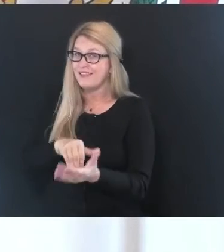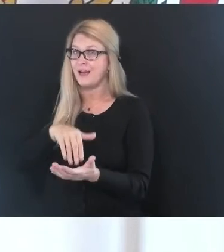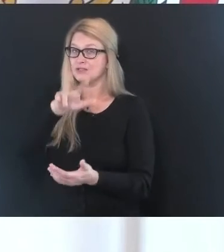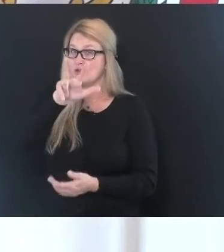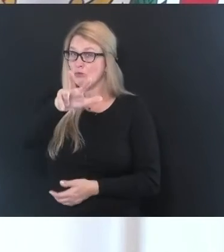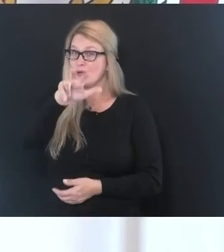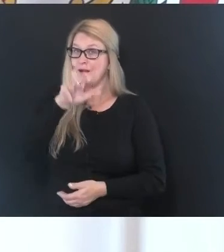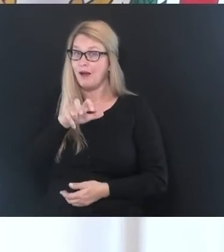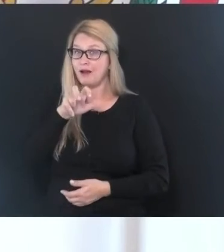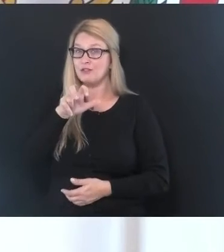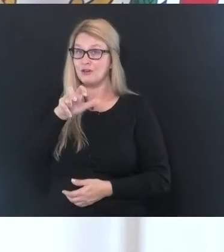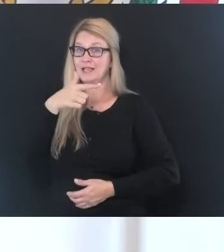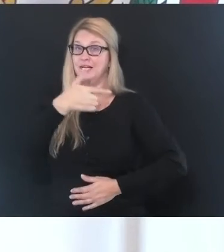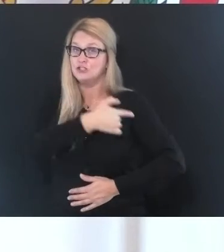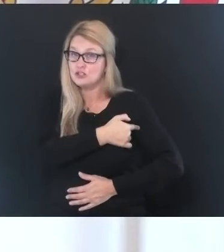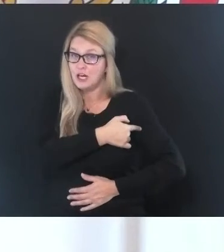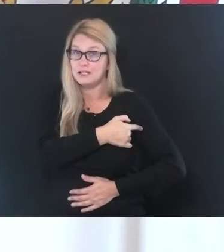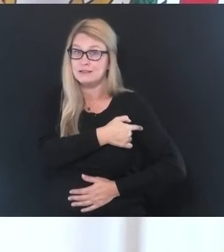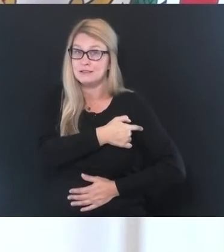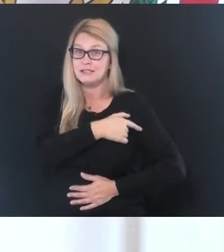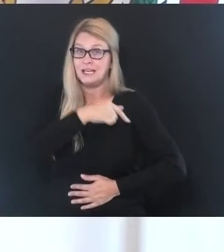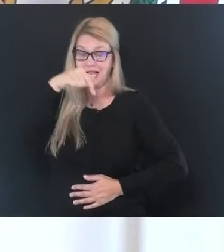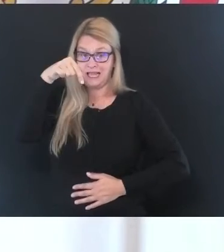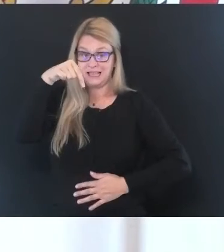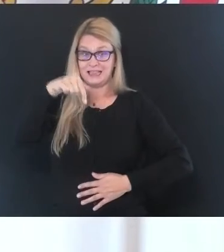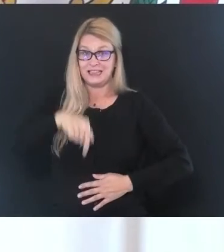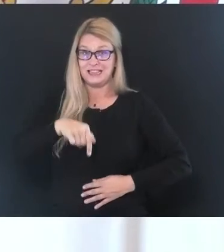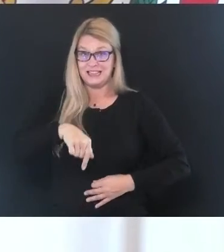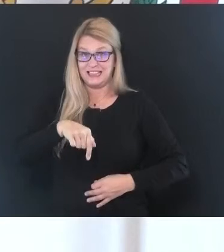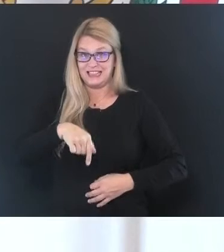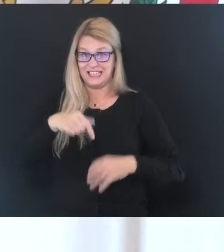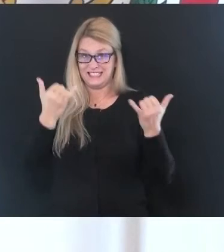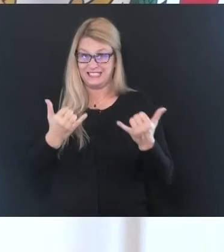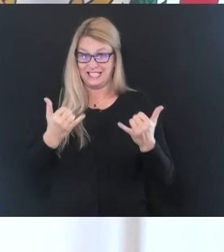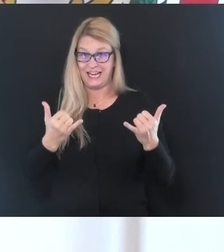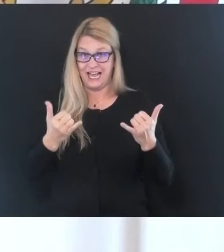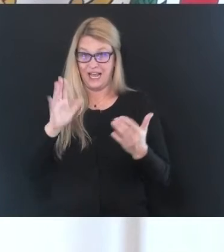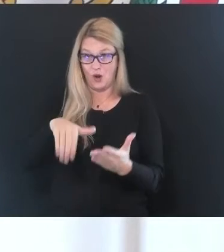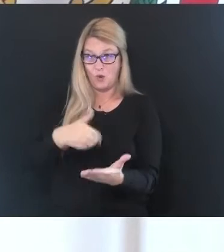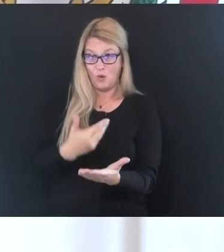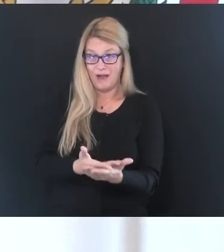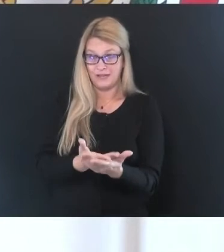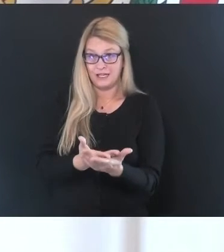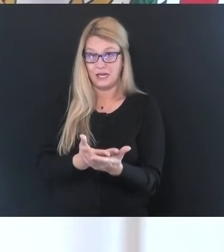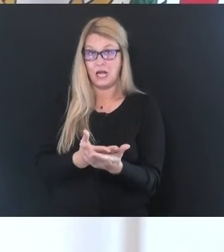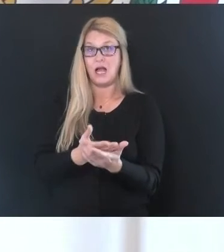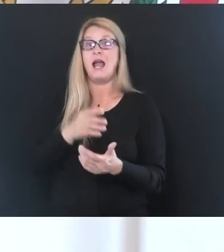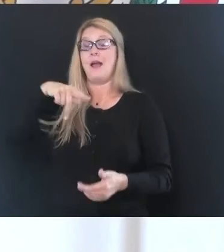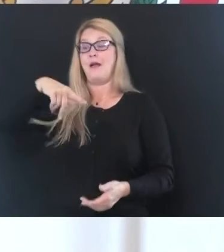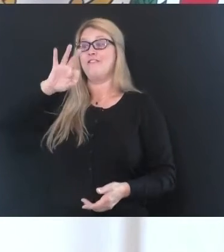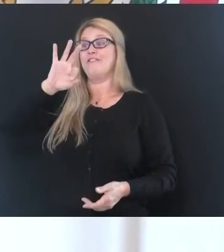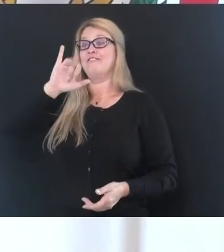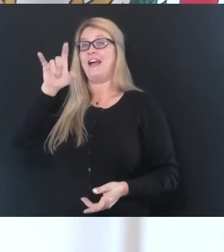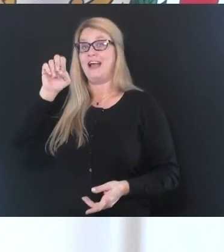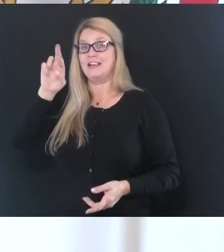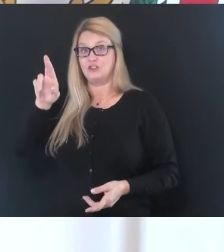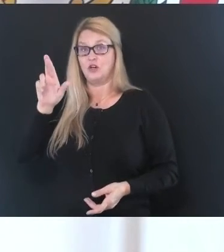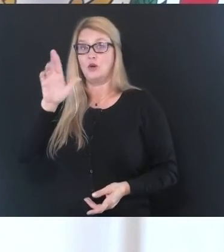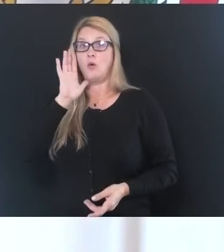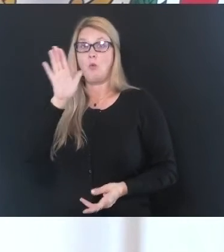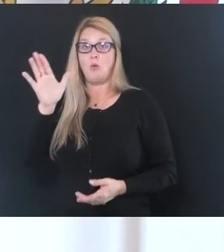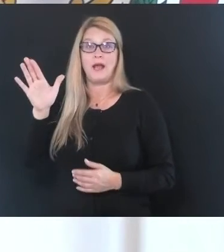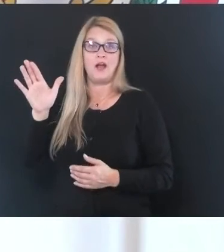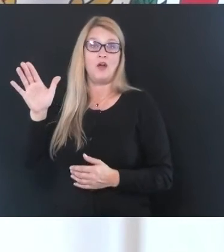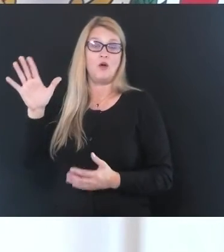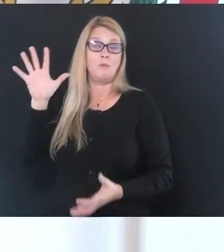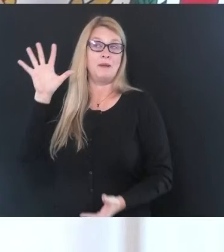44,300 vaccine doses of this product, and the Pfizer product, that will